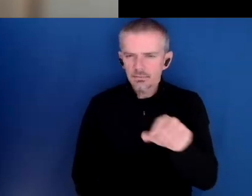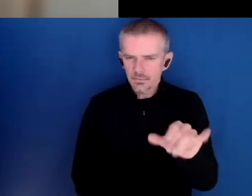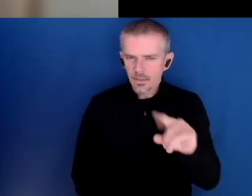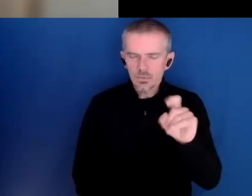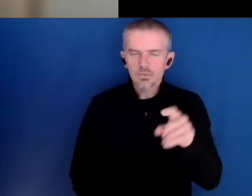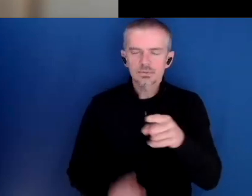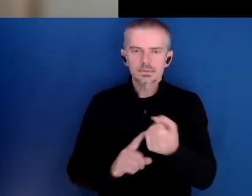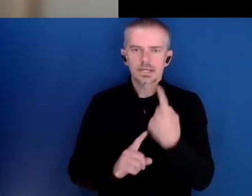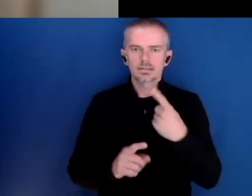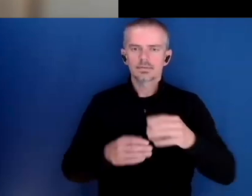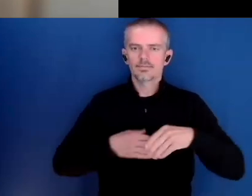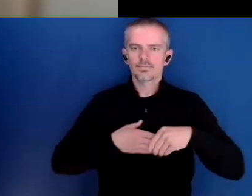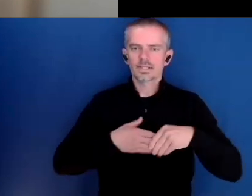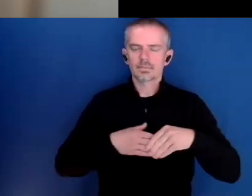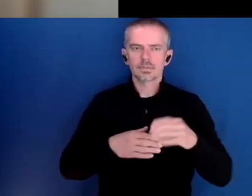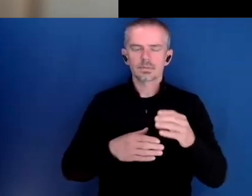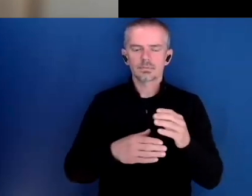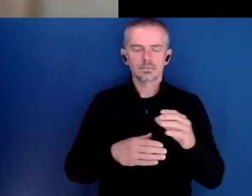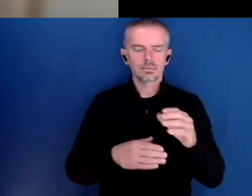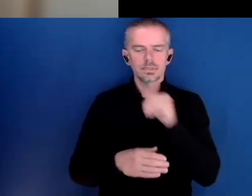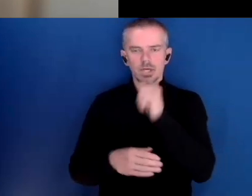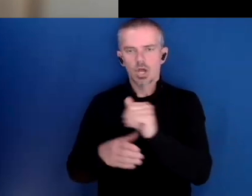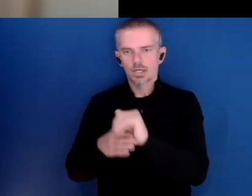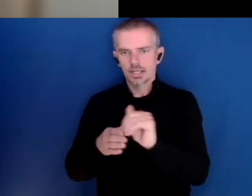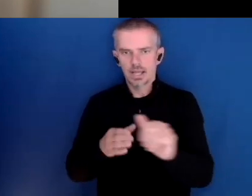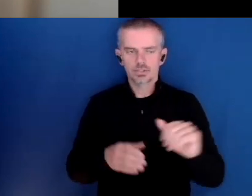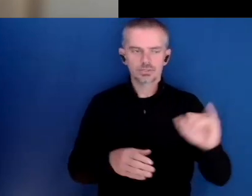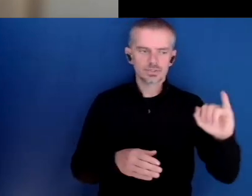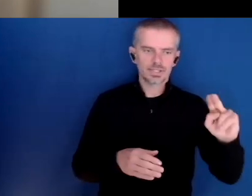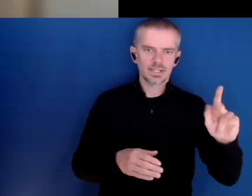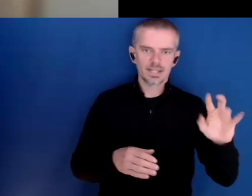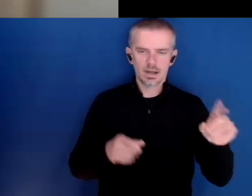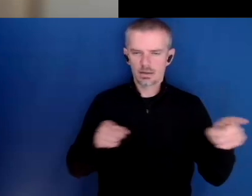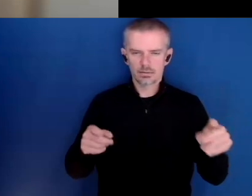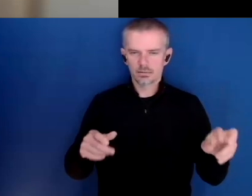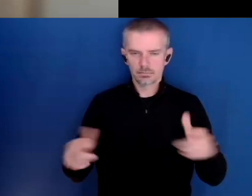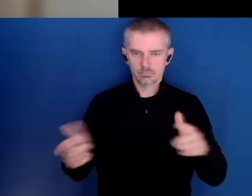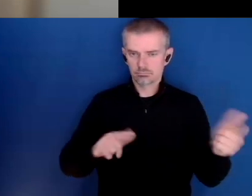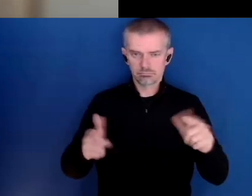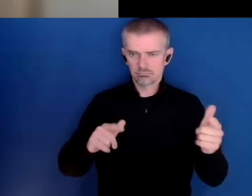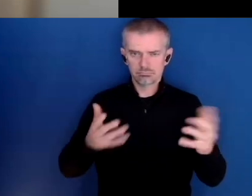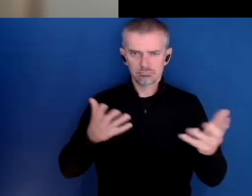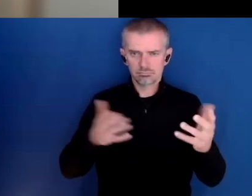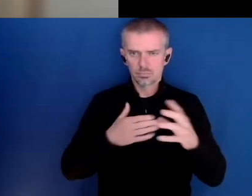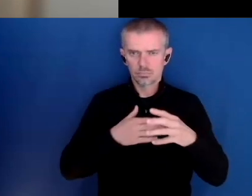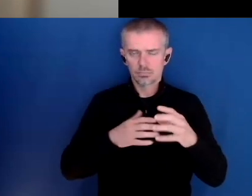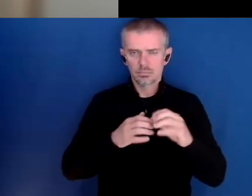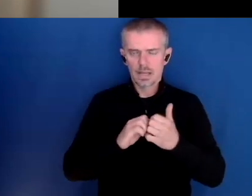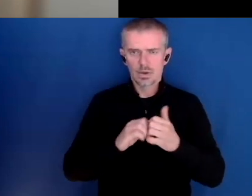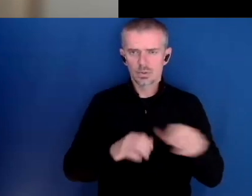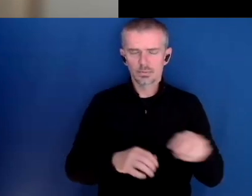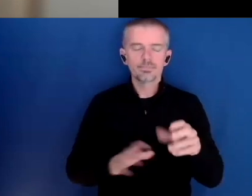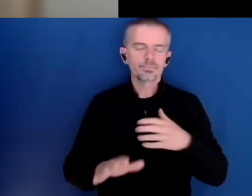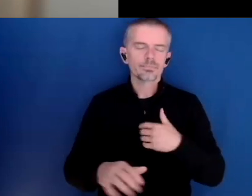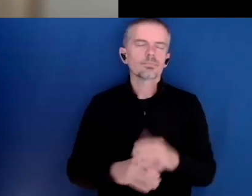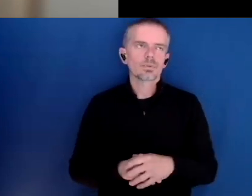the flexibility between the non-cash contribution and the in-kind contribution. So we understand that everything